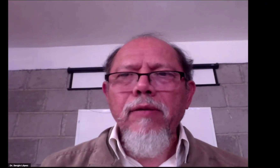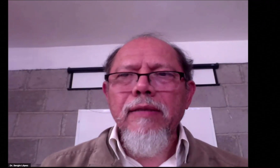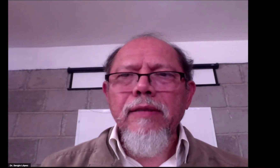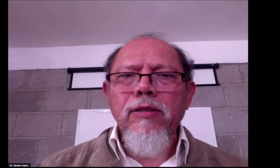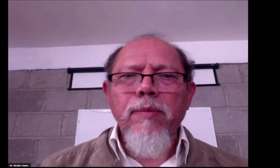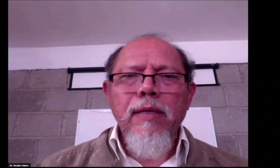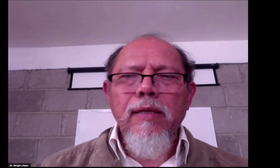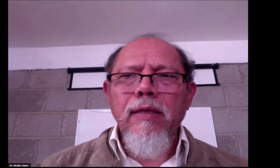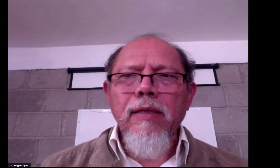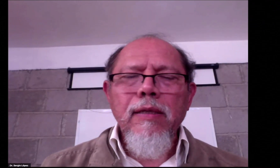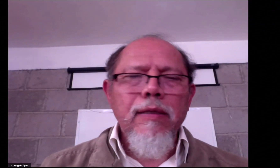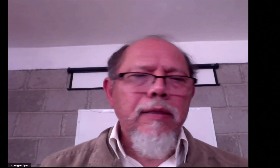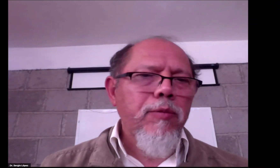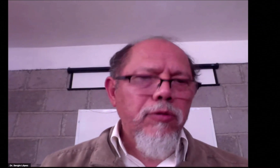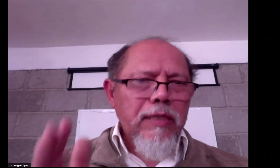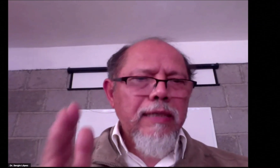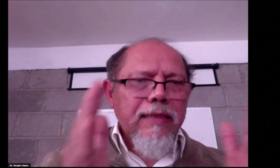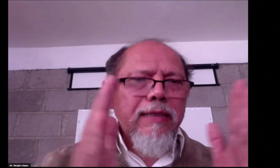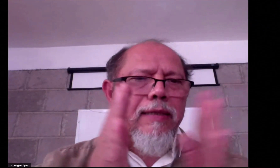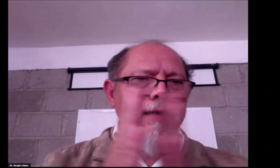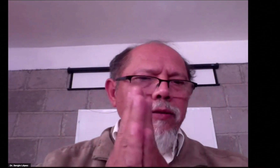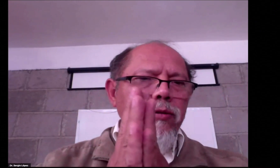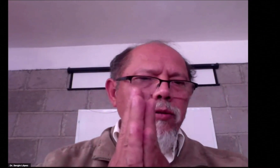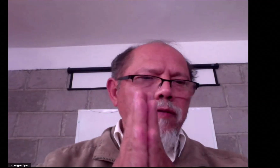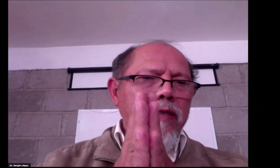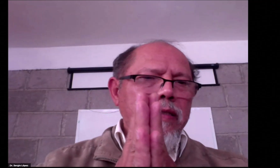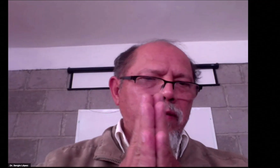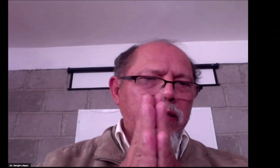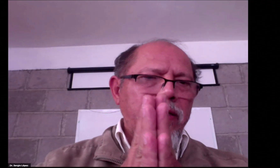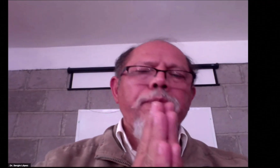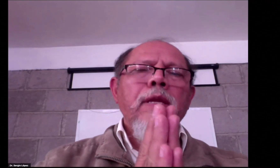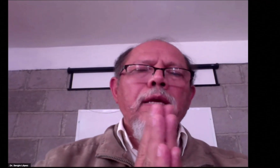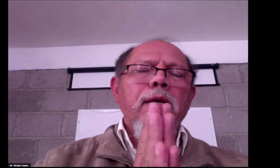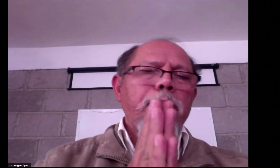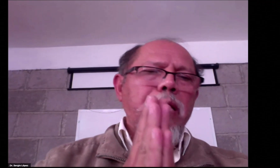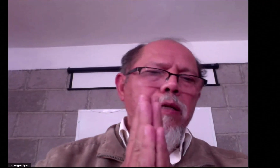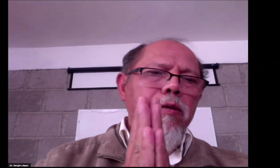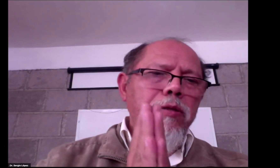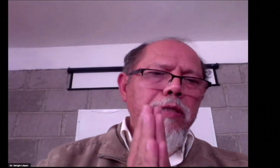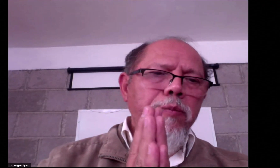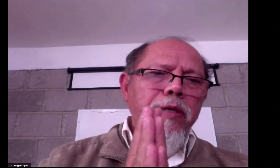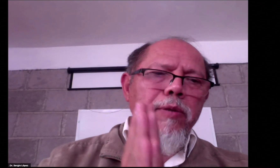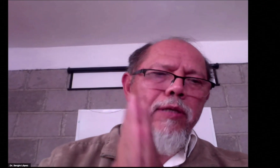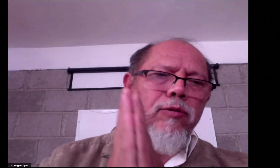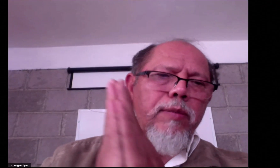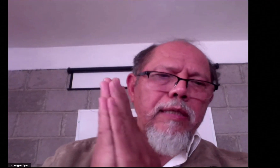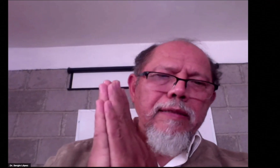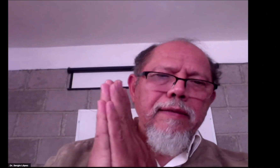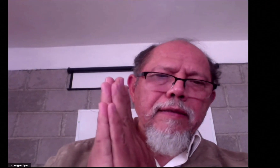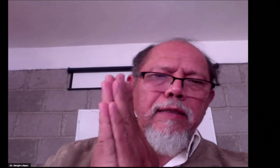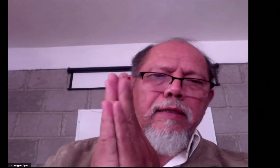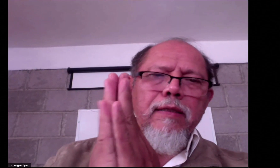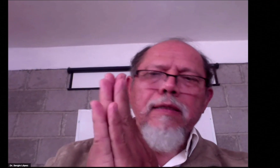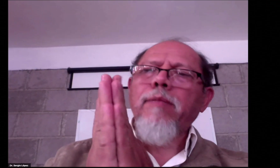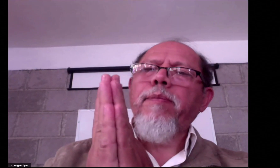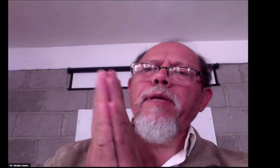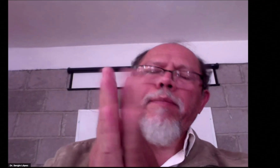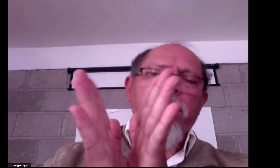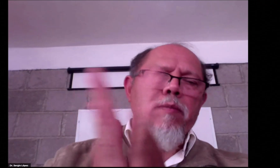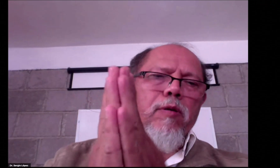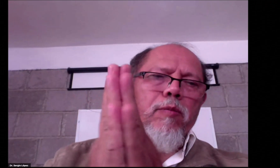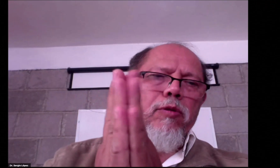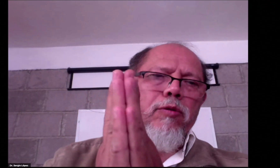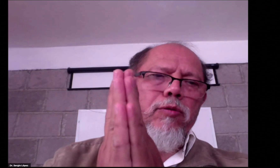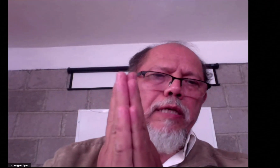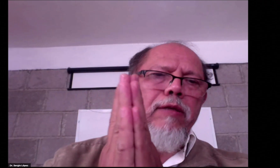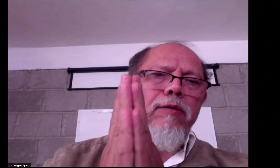I will show you a small exercise to show that this is feasible. So you can put your